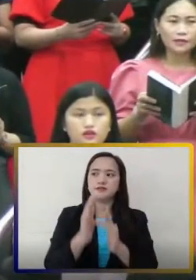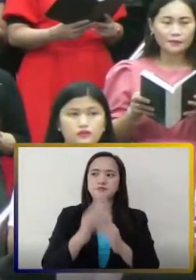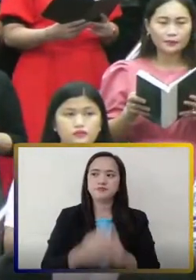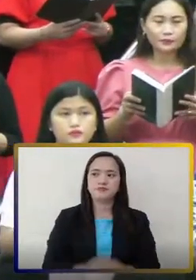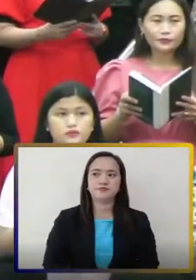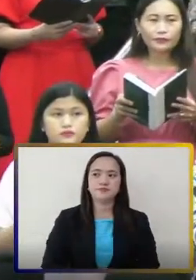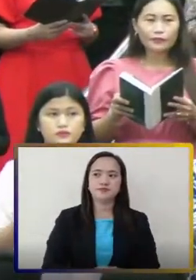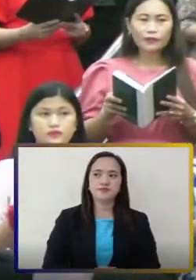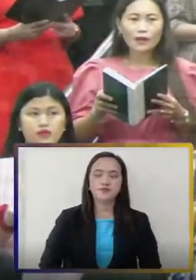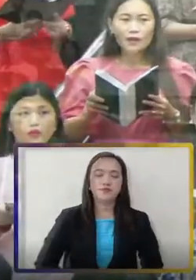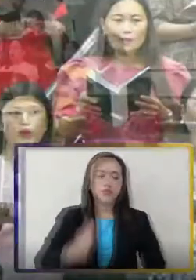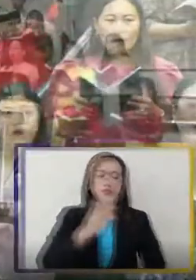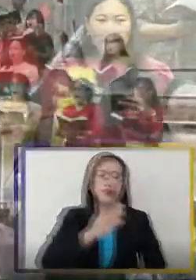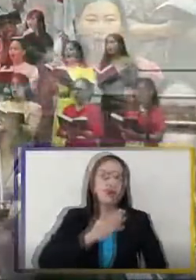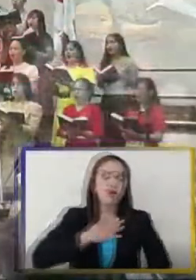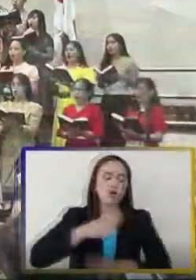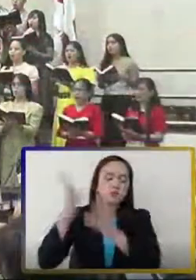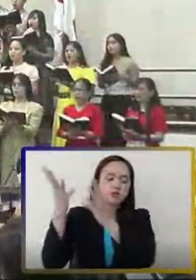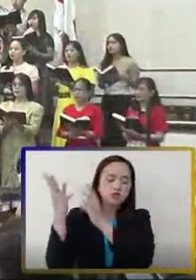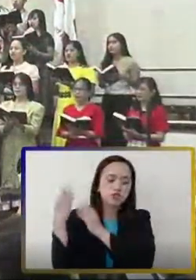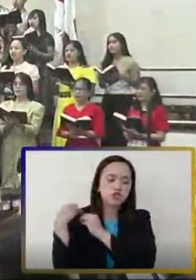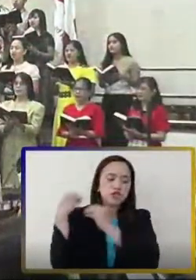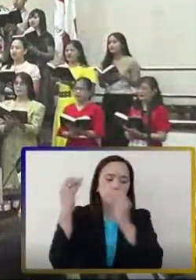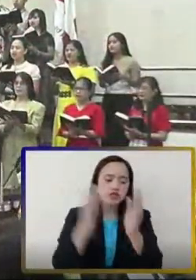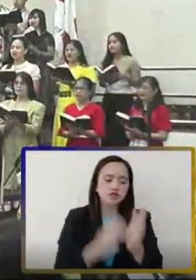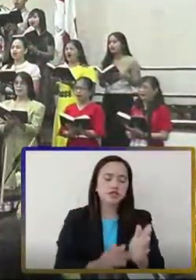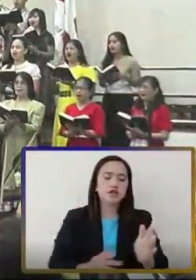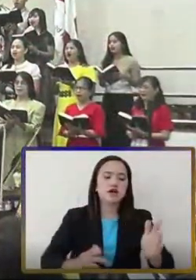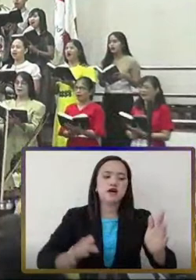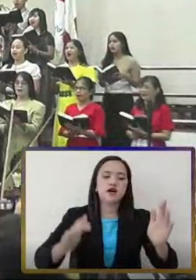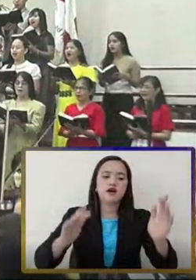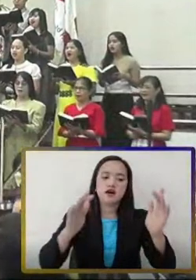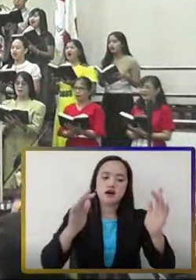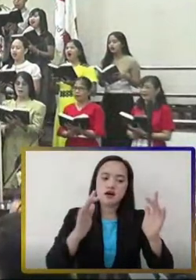Jesus. My hope is